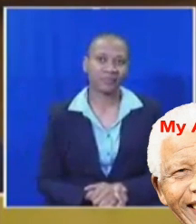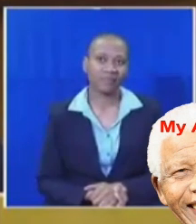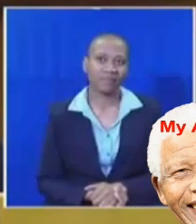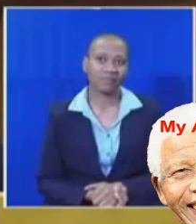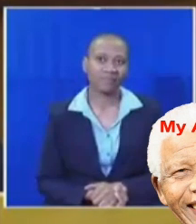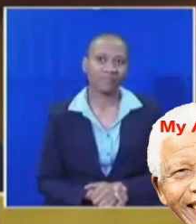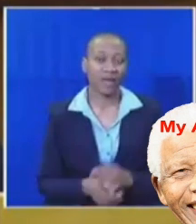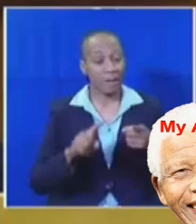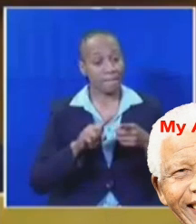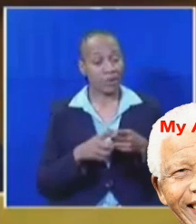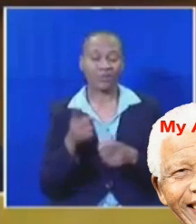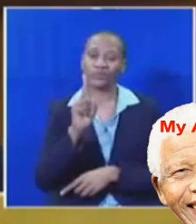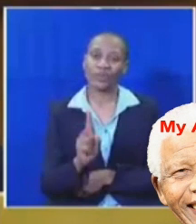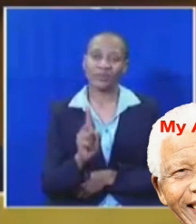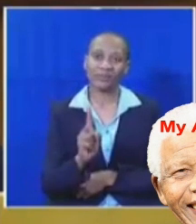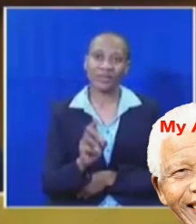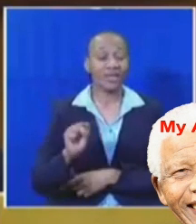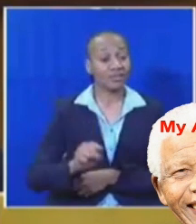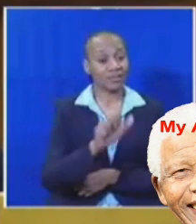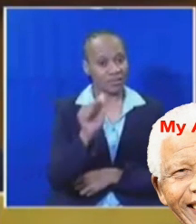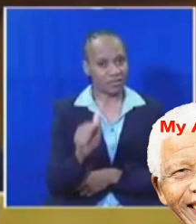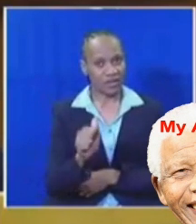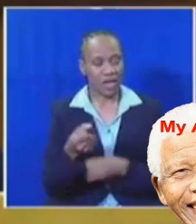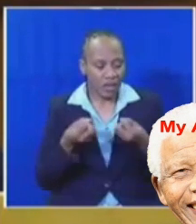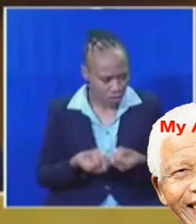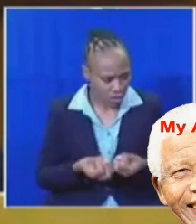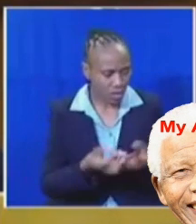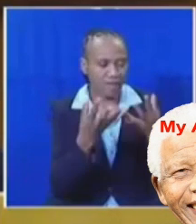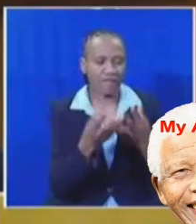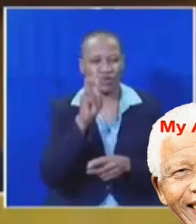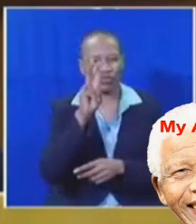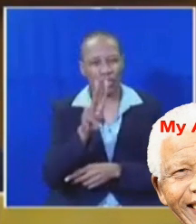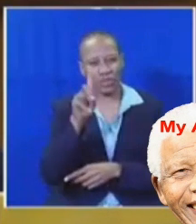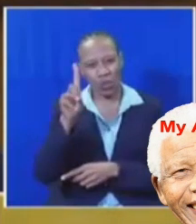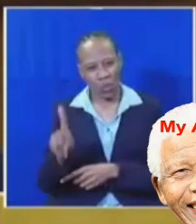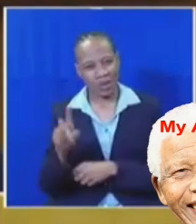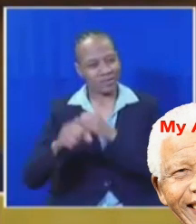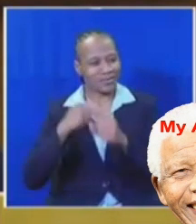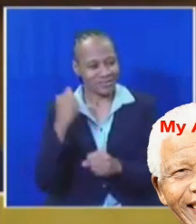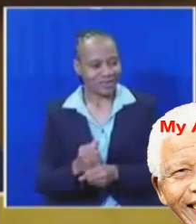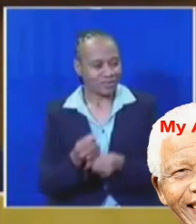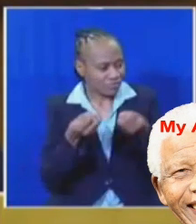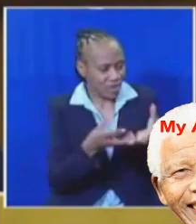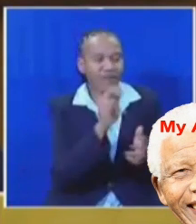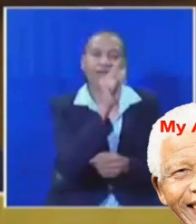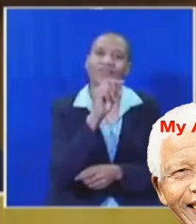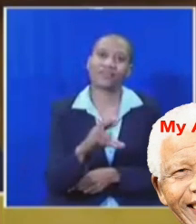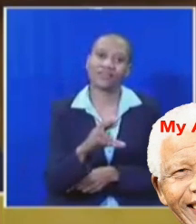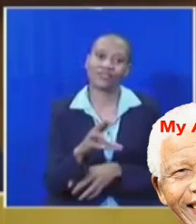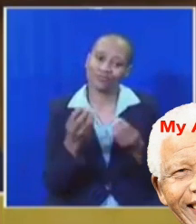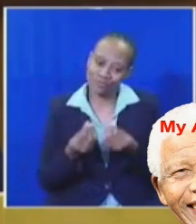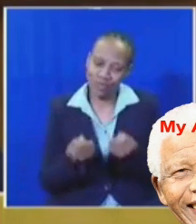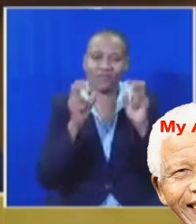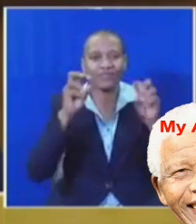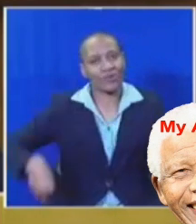The point is, Honorable Chairperson, South Africa has given the ANC more than 21 years to tackle corruption. Instead, it continues